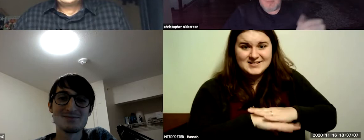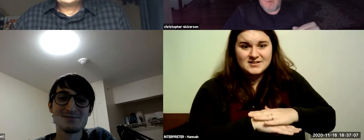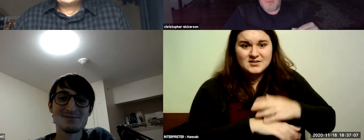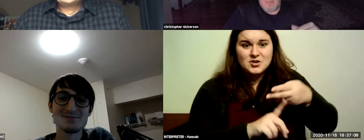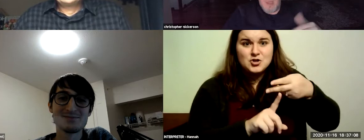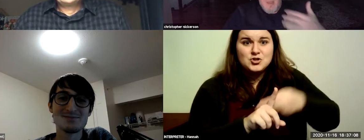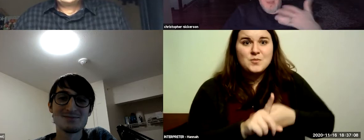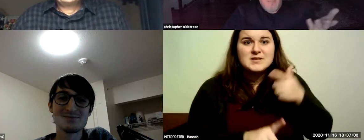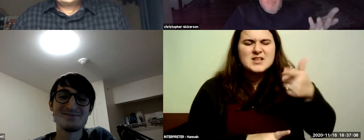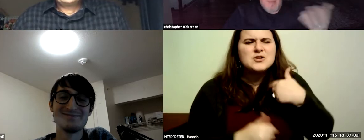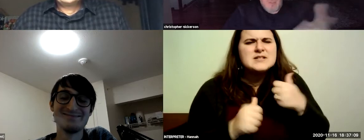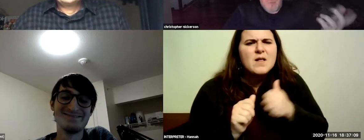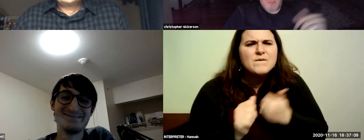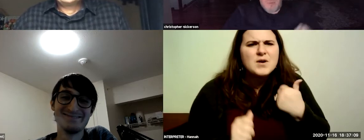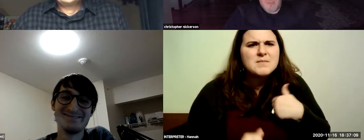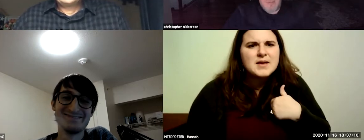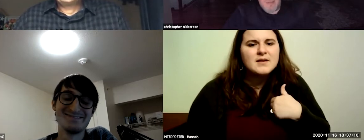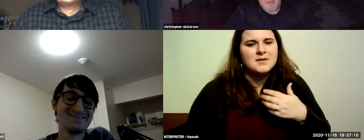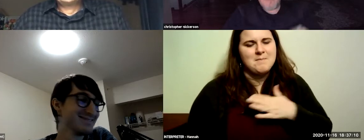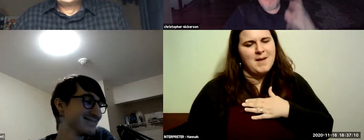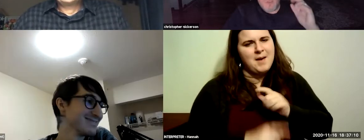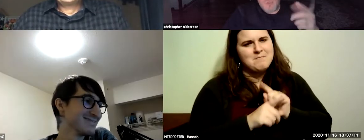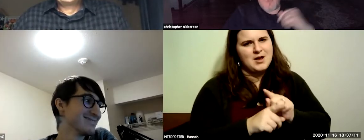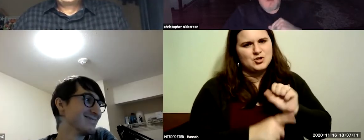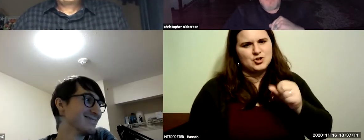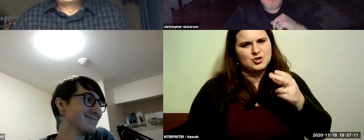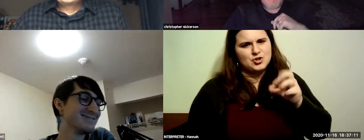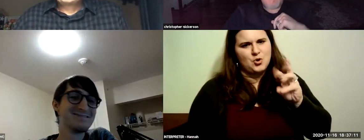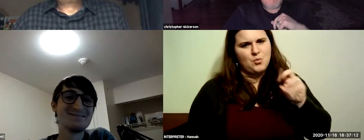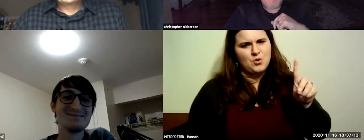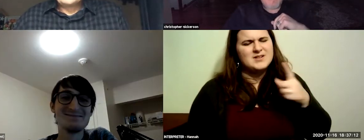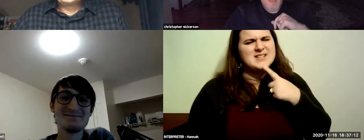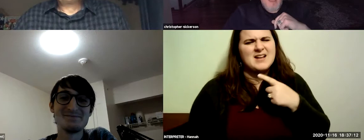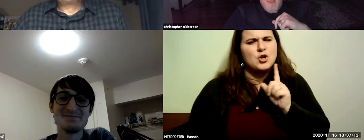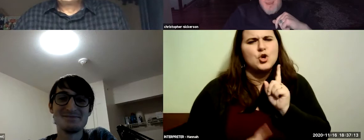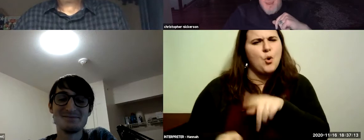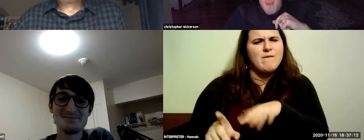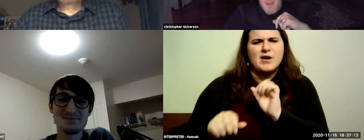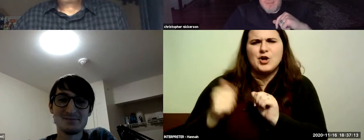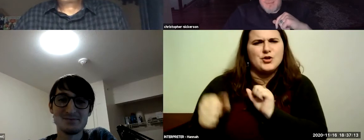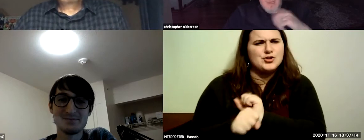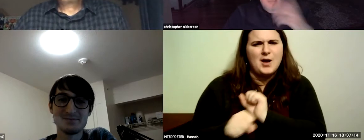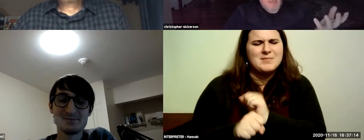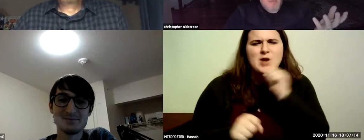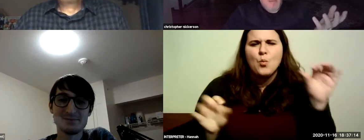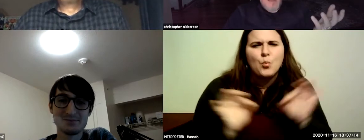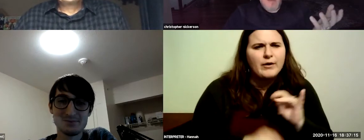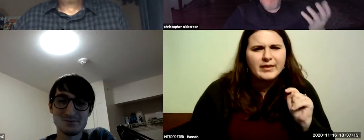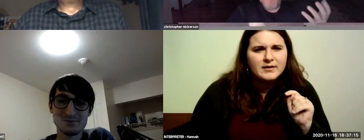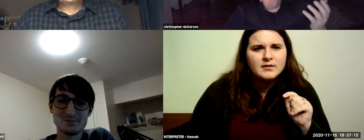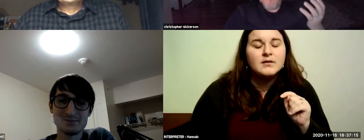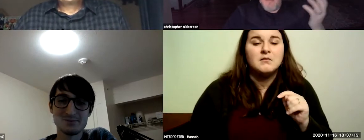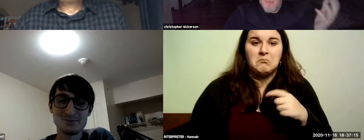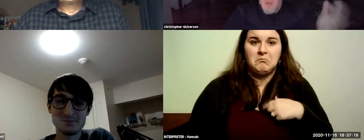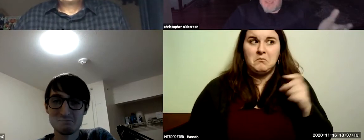kept dodging me the whole time. And my mentor, Sherwood, he's like, you should find another job. Yeah. And I did. And